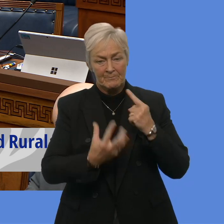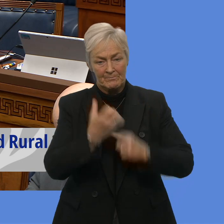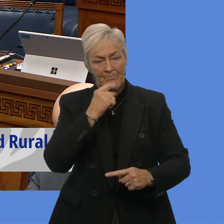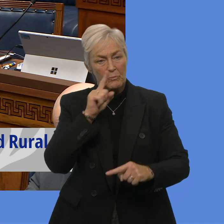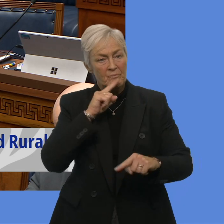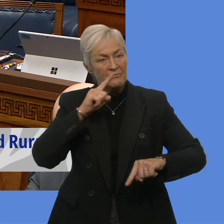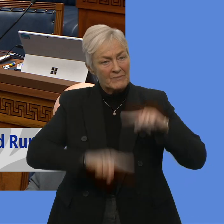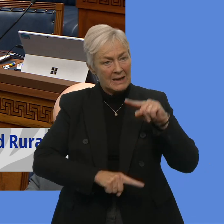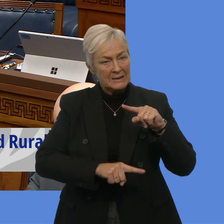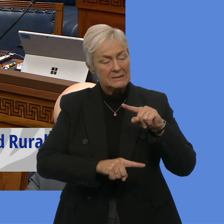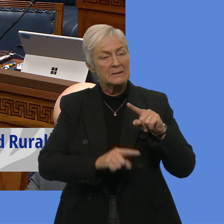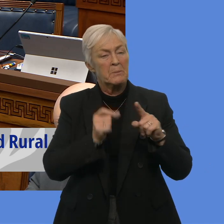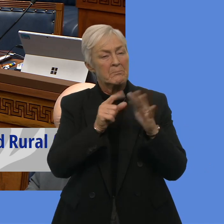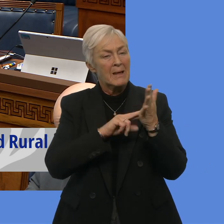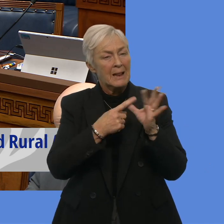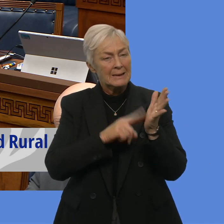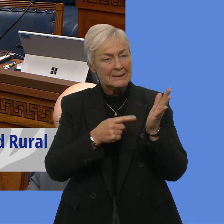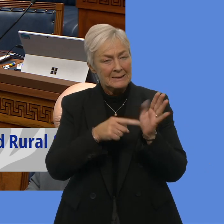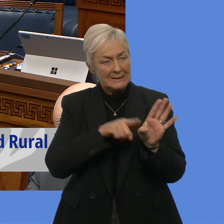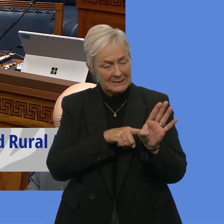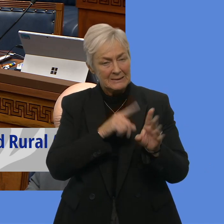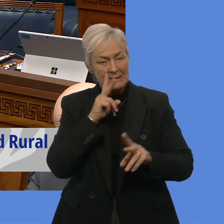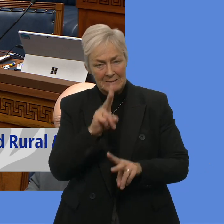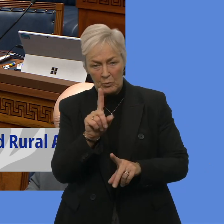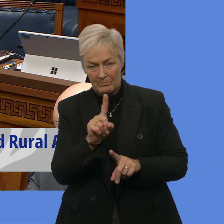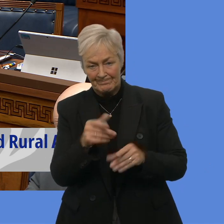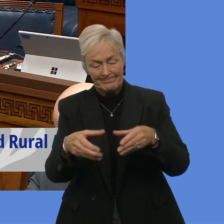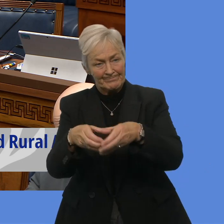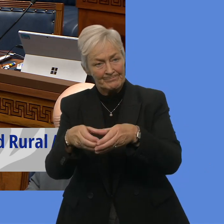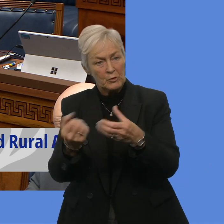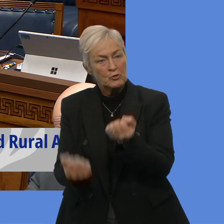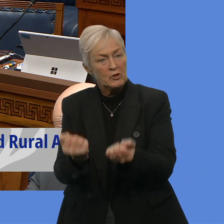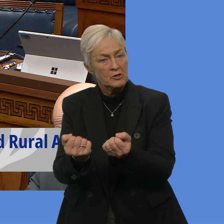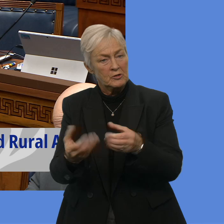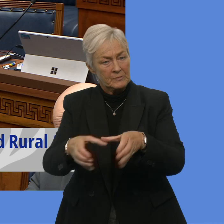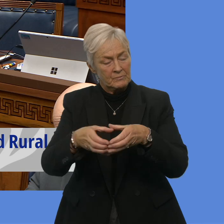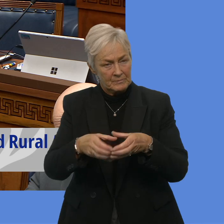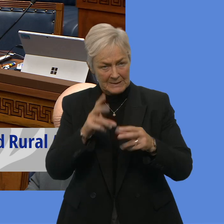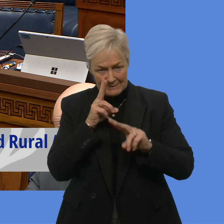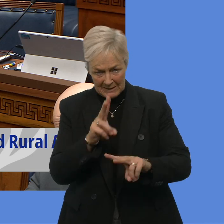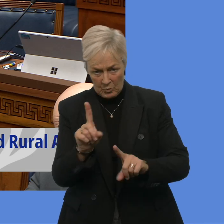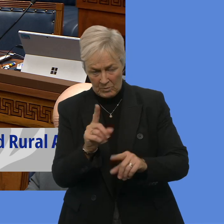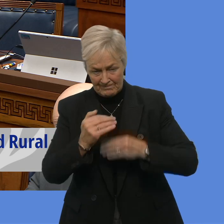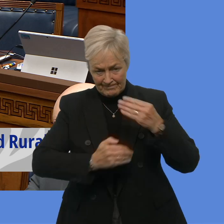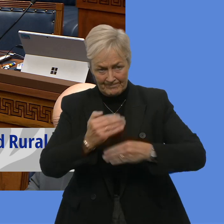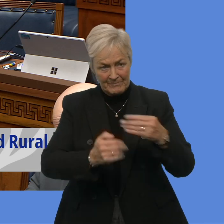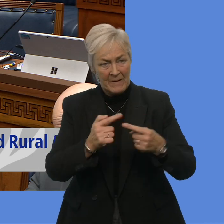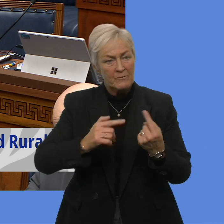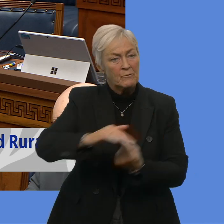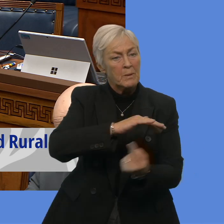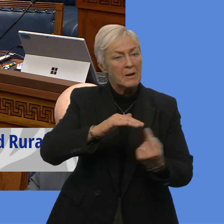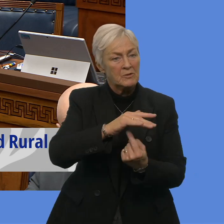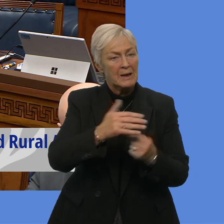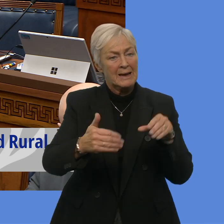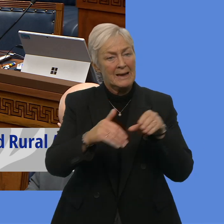around environmental crime, and that's why we're taking forward with the Department of Justice a review of the sentencing framework in terms of environmental crime, and I